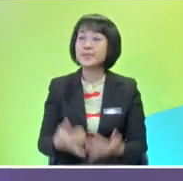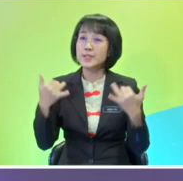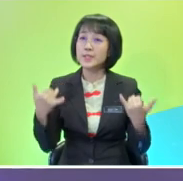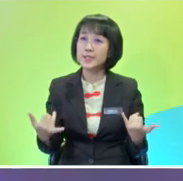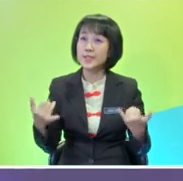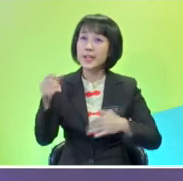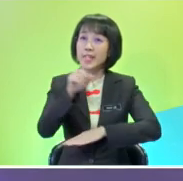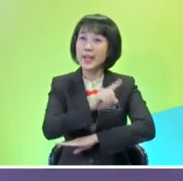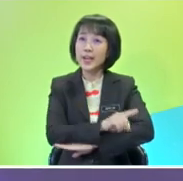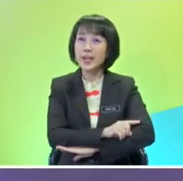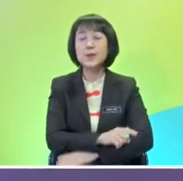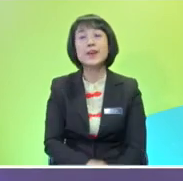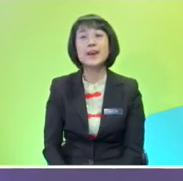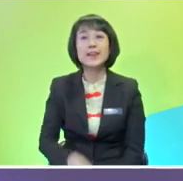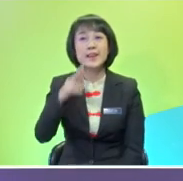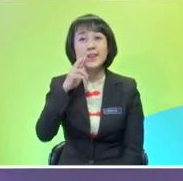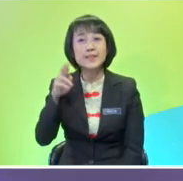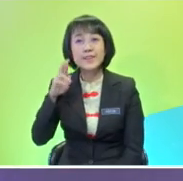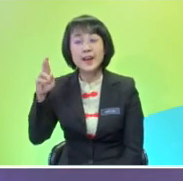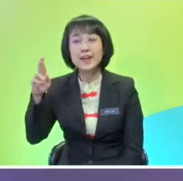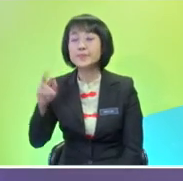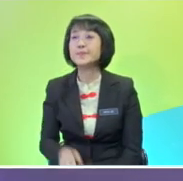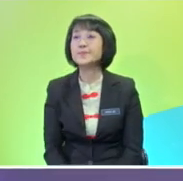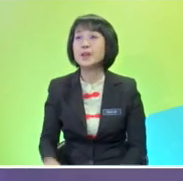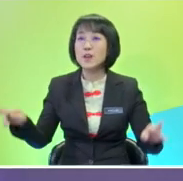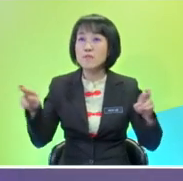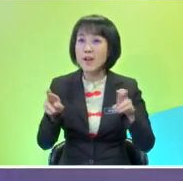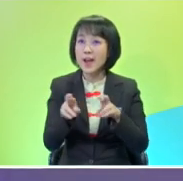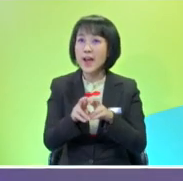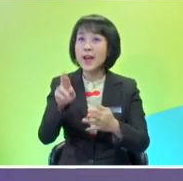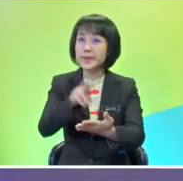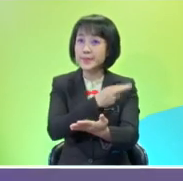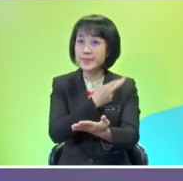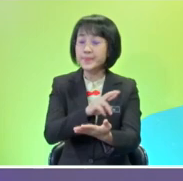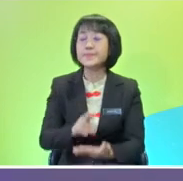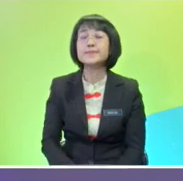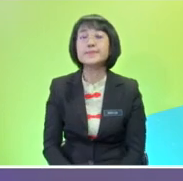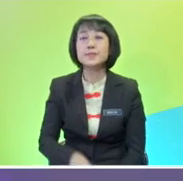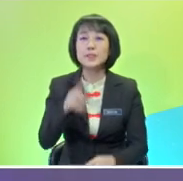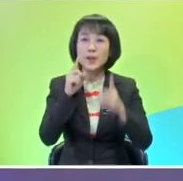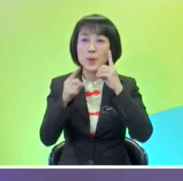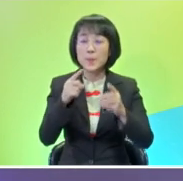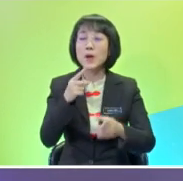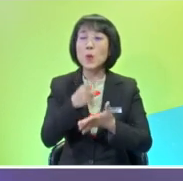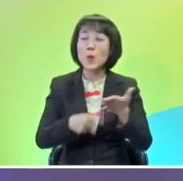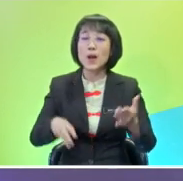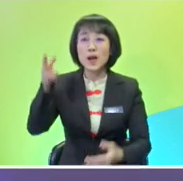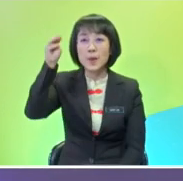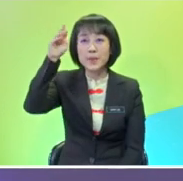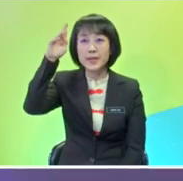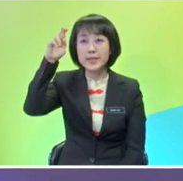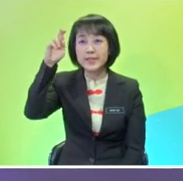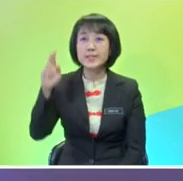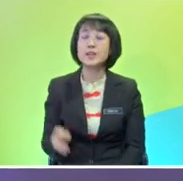together about what Mr. Bot can and can't do. We have learned how to ask questions using the word